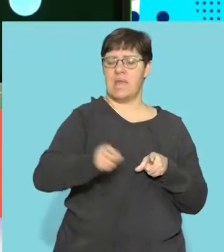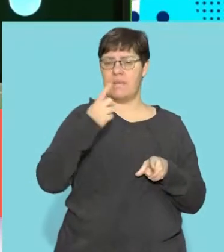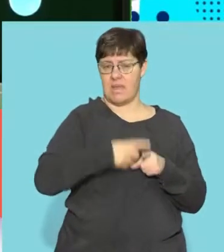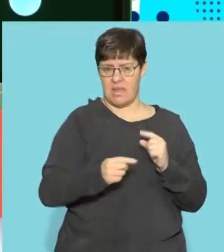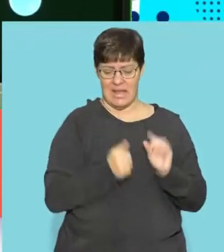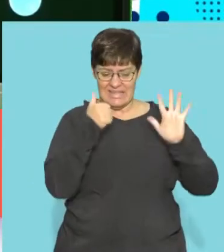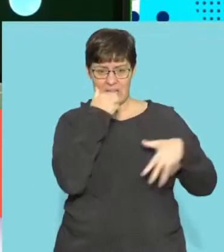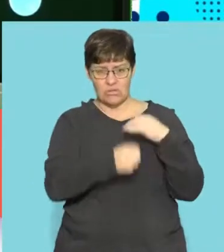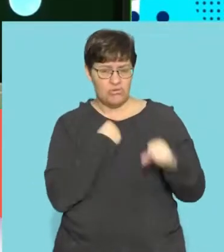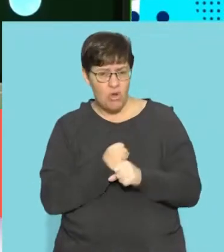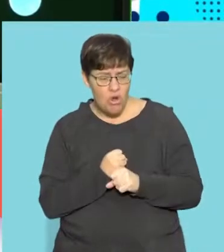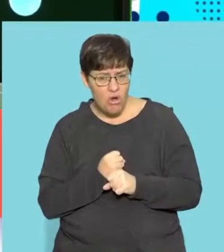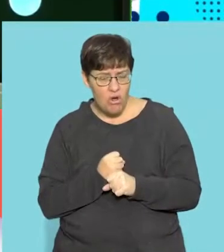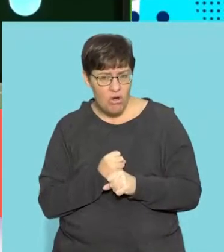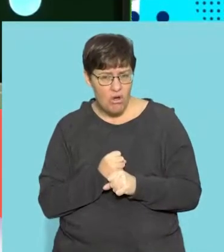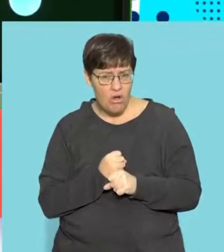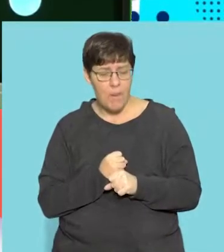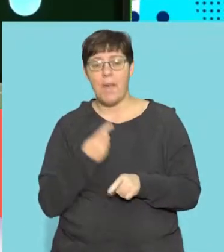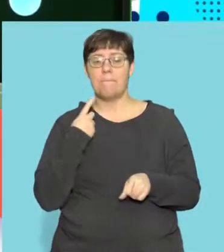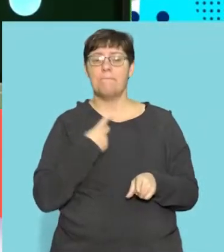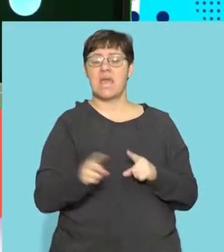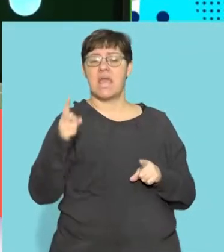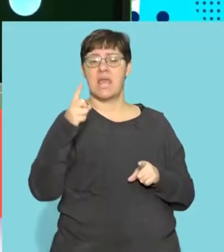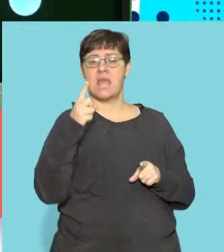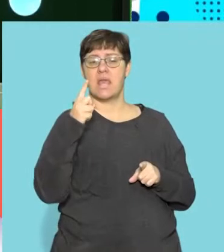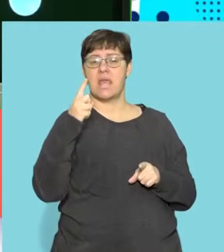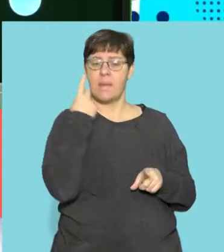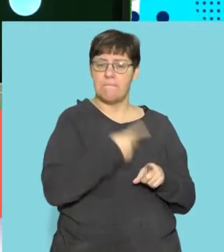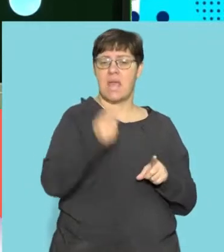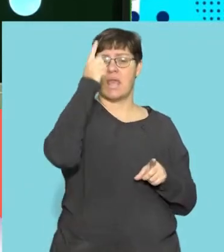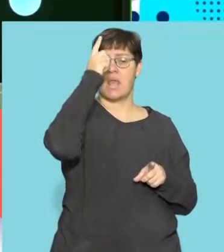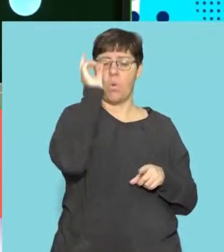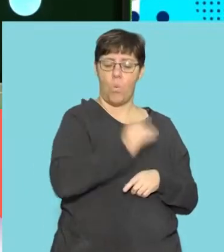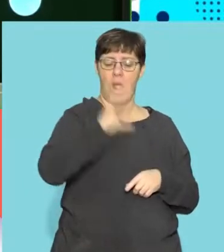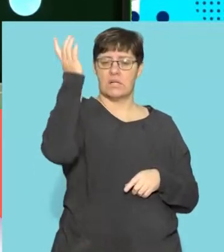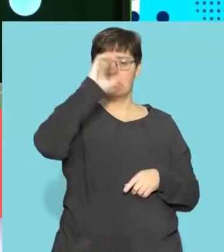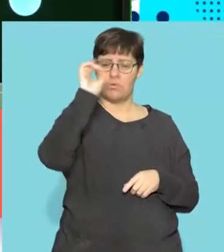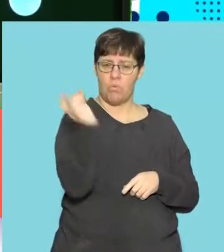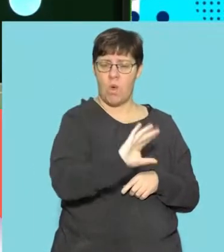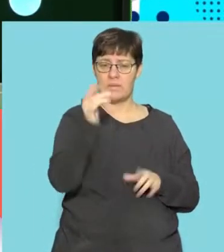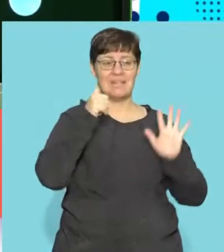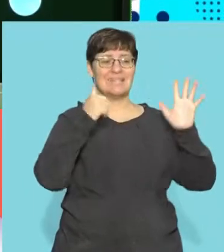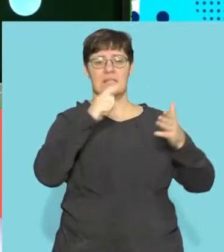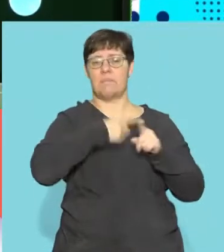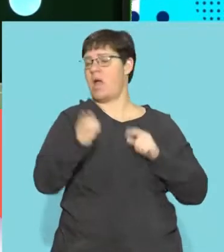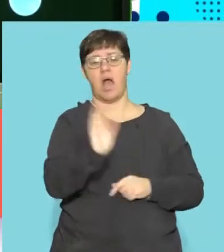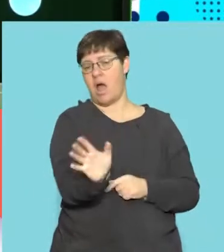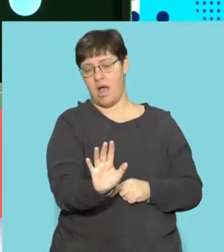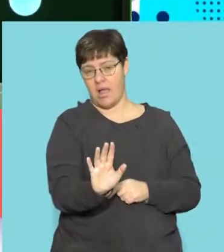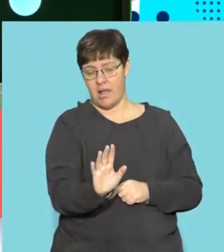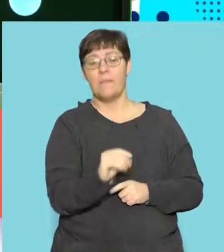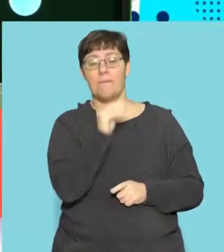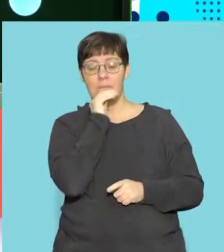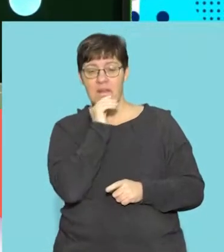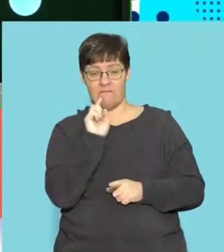years, I am not going to be paying on a yearly basis, so I won't have 6 payments. No. The first year